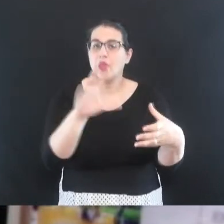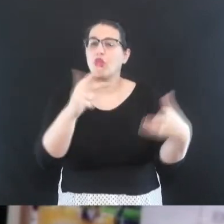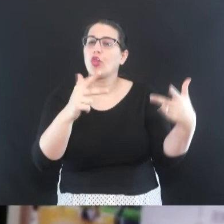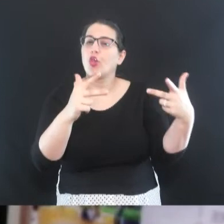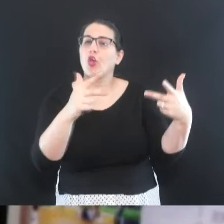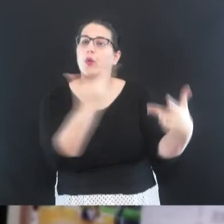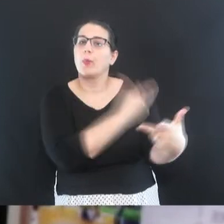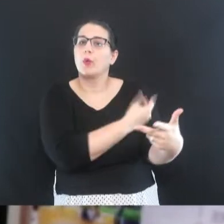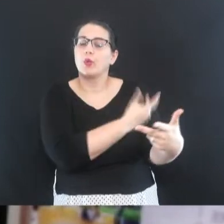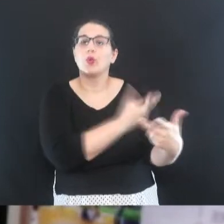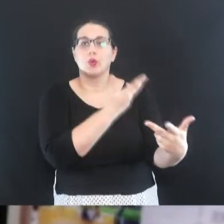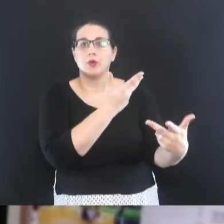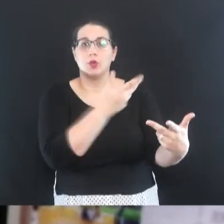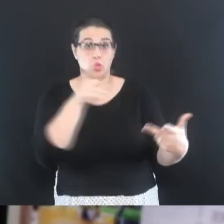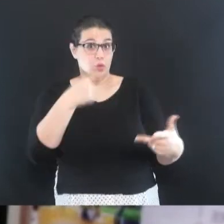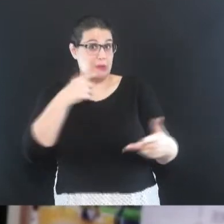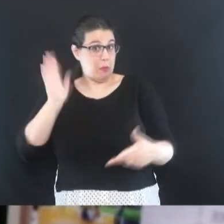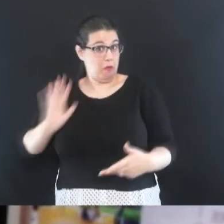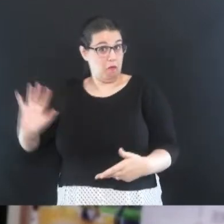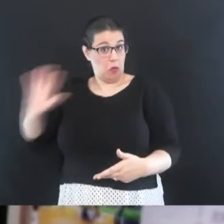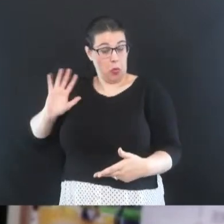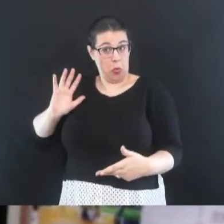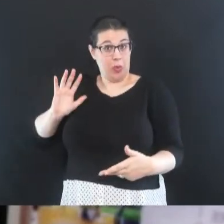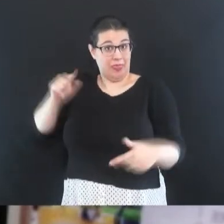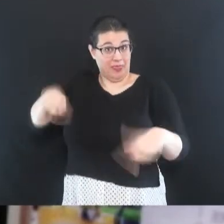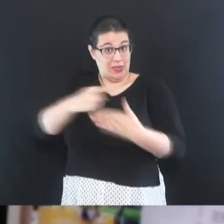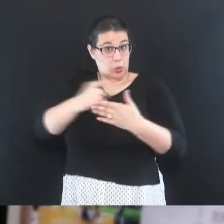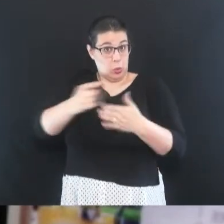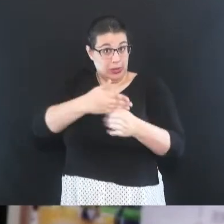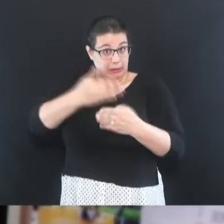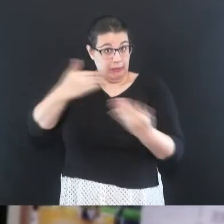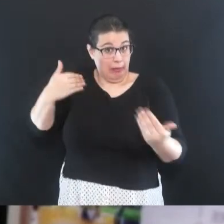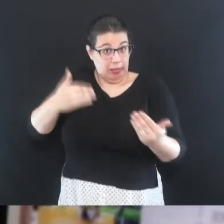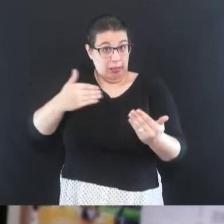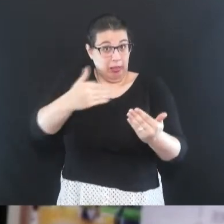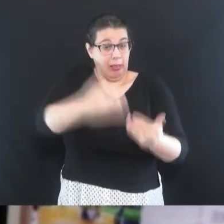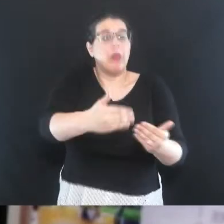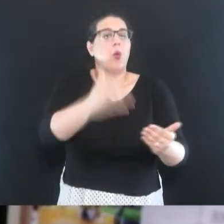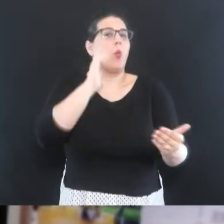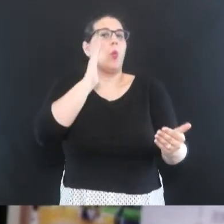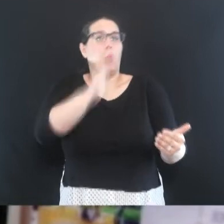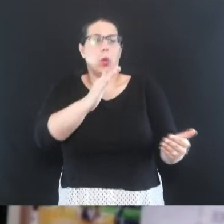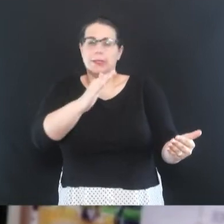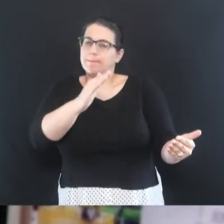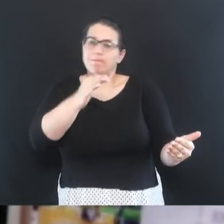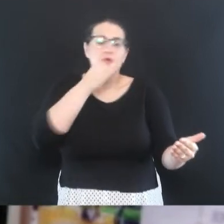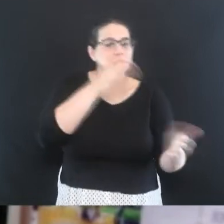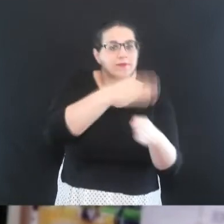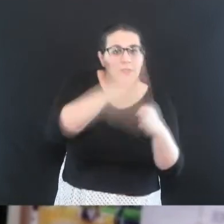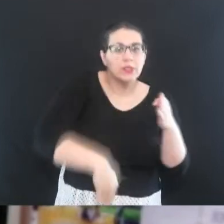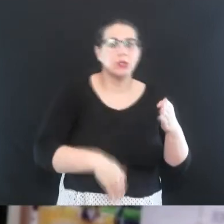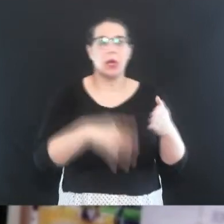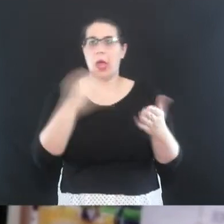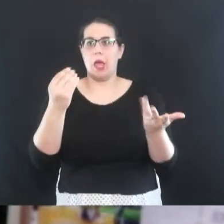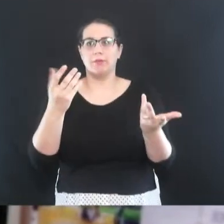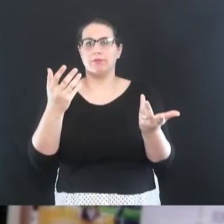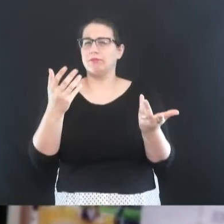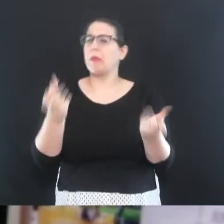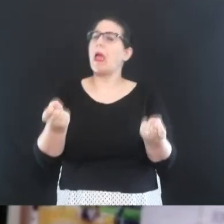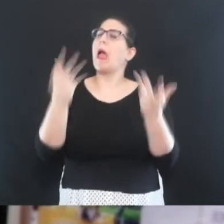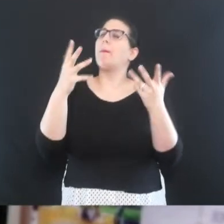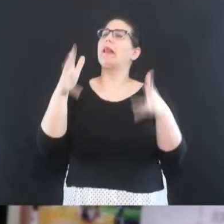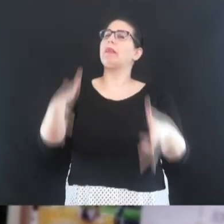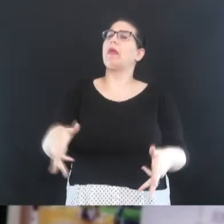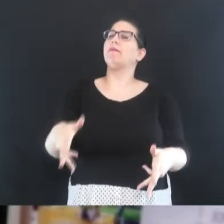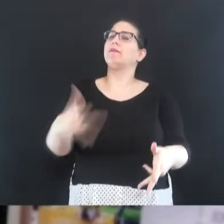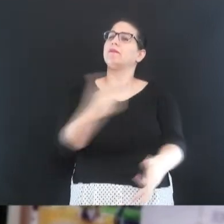in the week that we were going to be close to being done by the end of this week, but that was going to continue into next week. Where are we at? About how many facilities do we have left at this